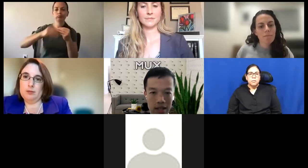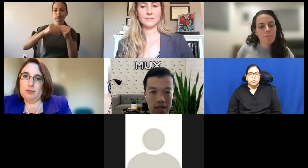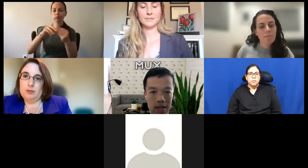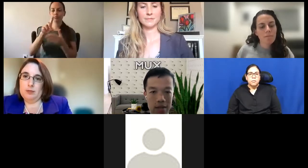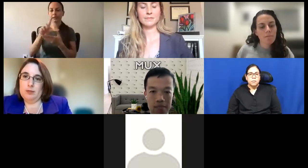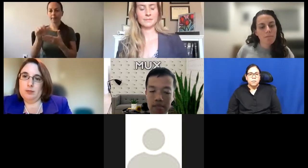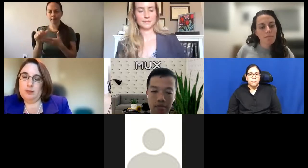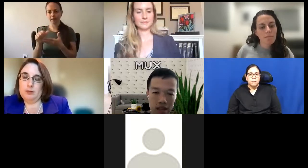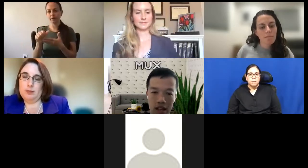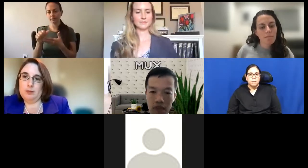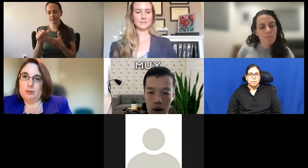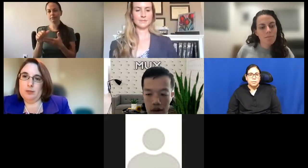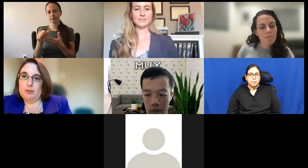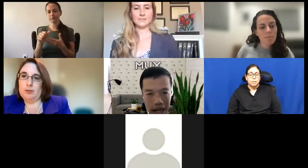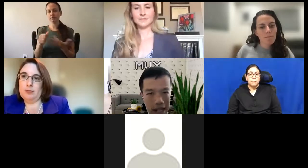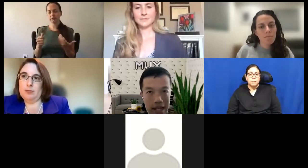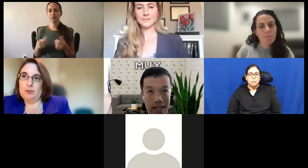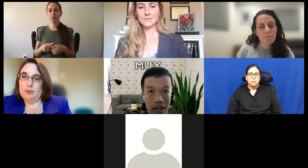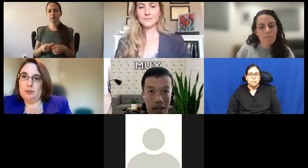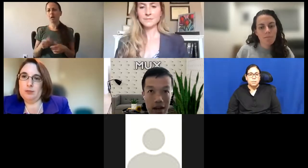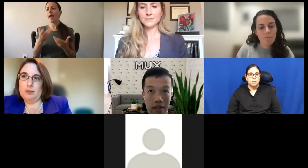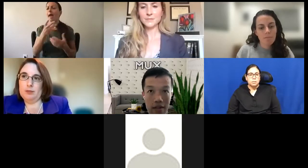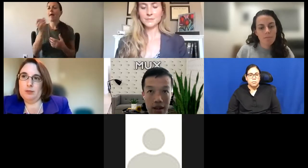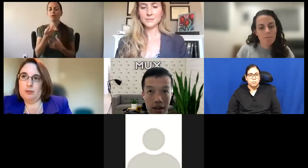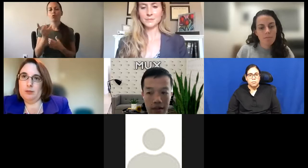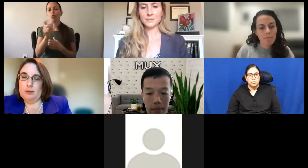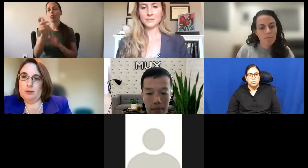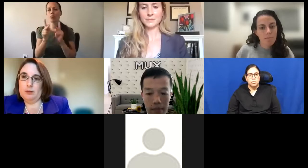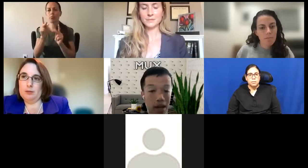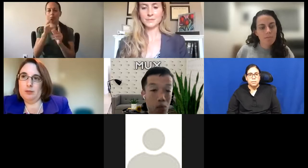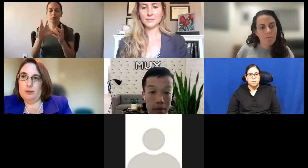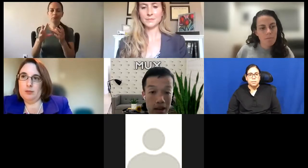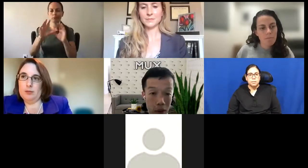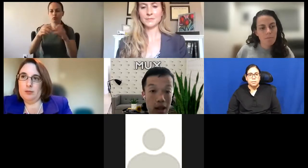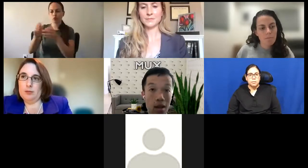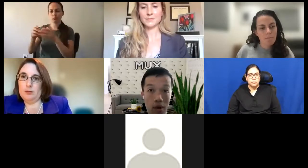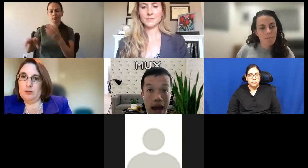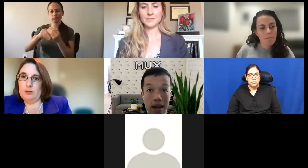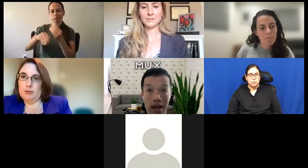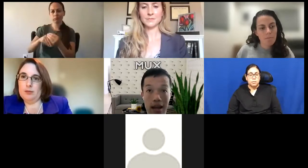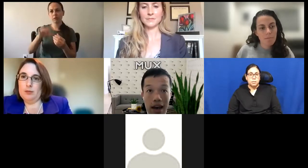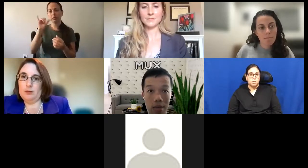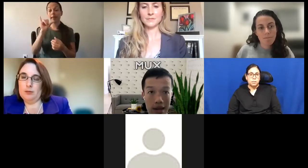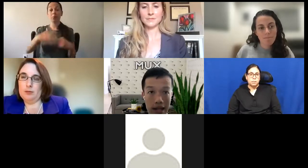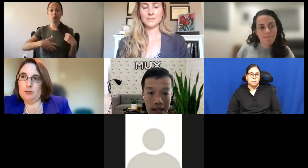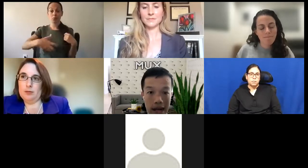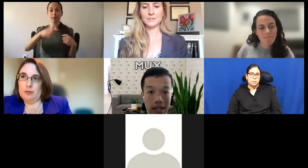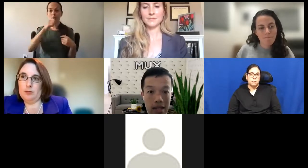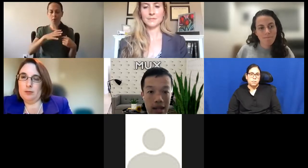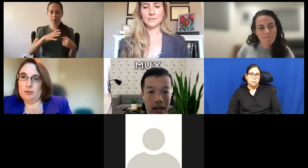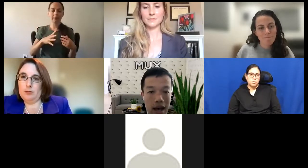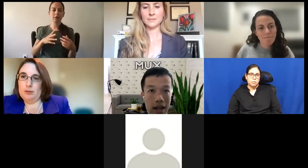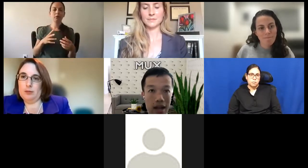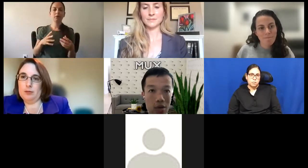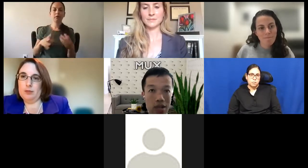with disabilities and a few other protected classes, I think pregnant women as well, were added as a